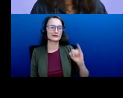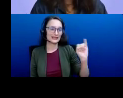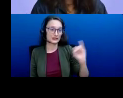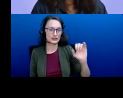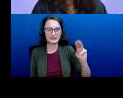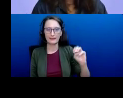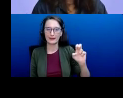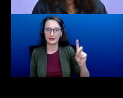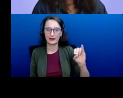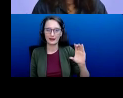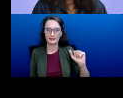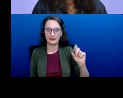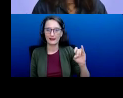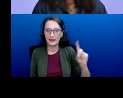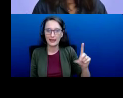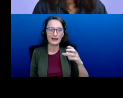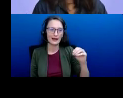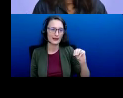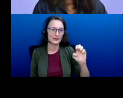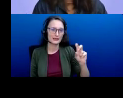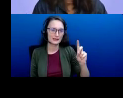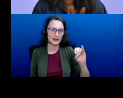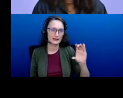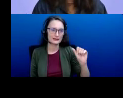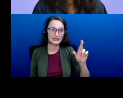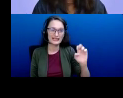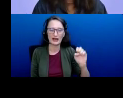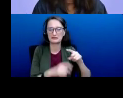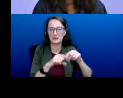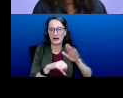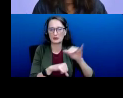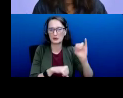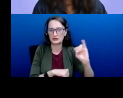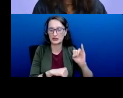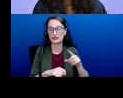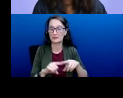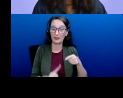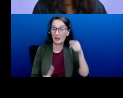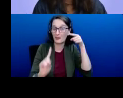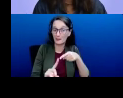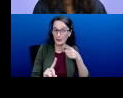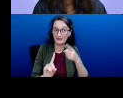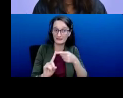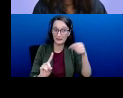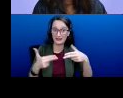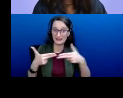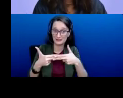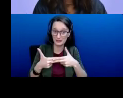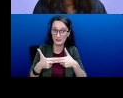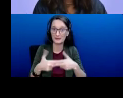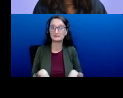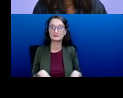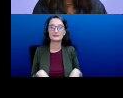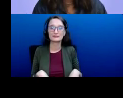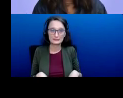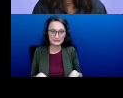depending on your coverage. The important thing to take away just from this slide is that cost shouldn't be a barrier to finding the AT that